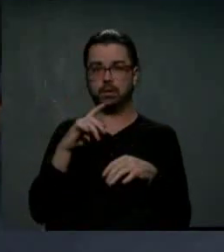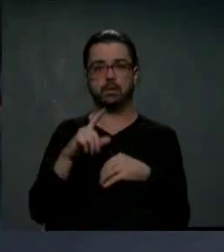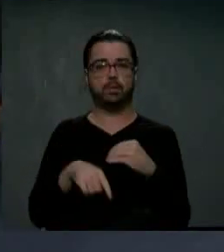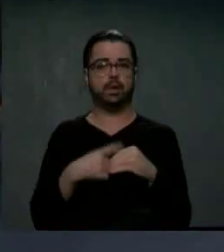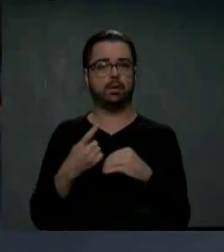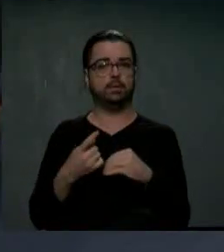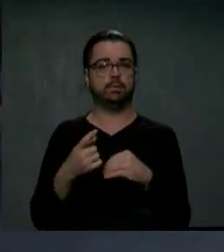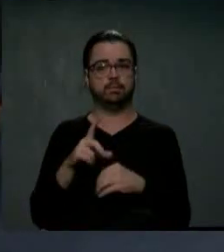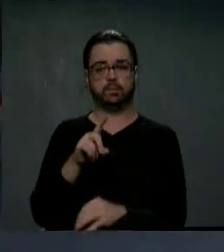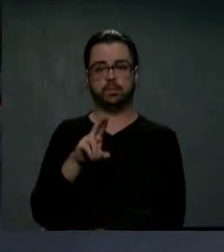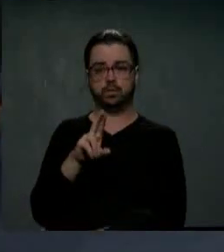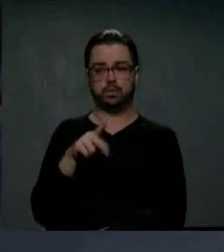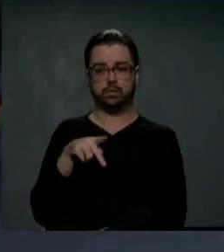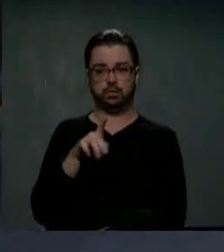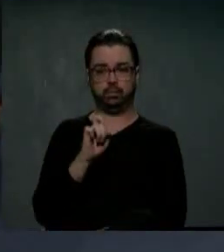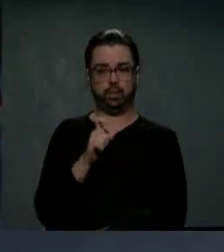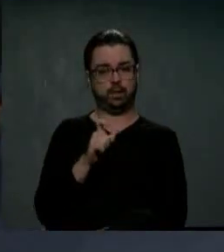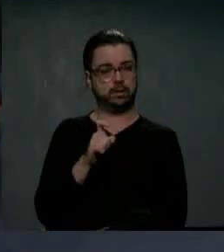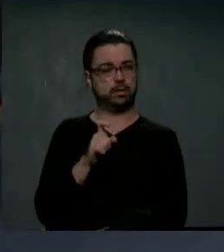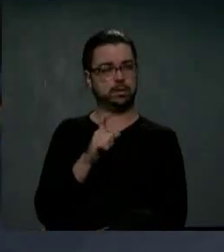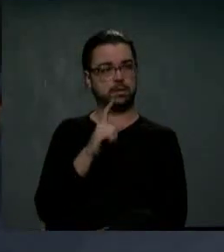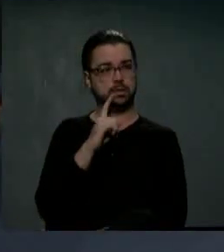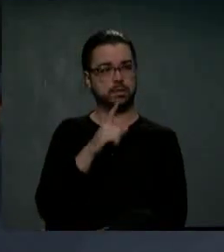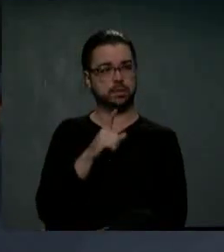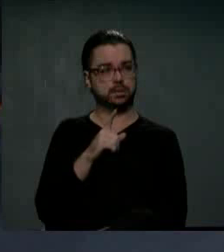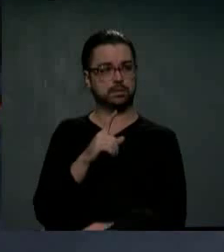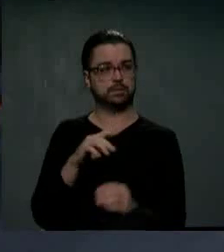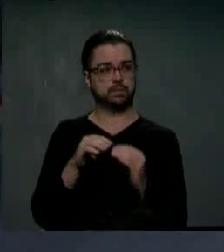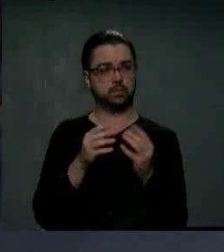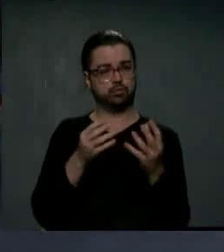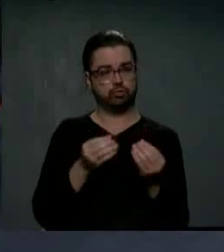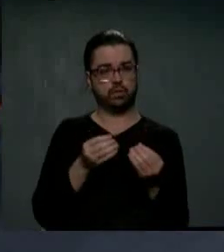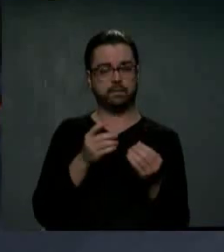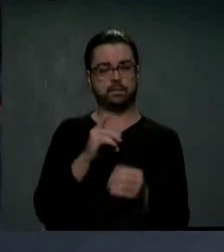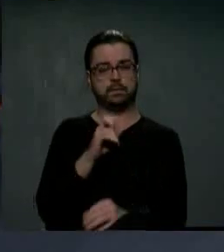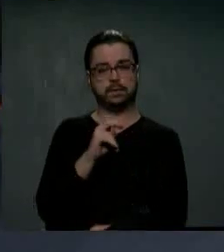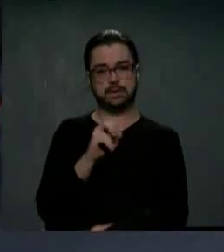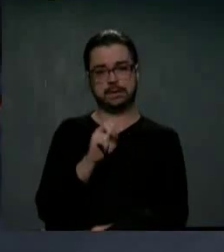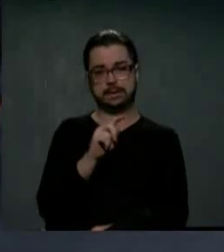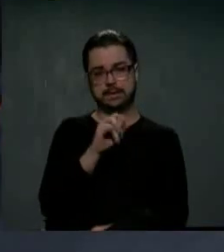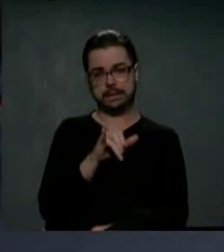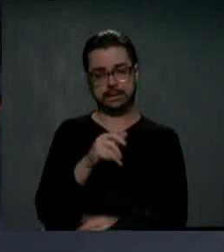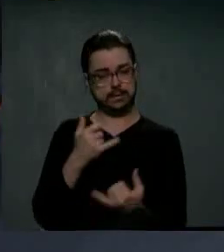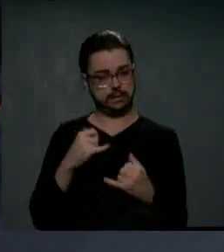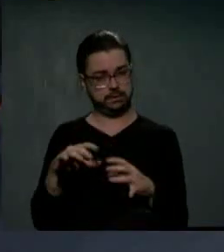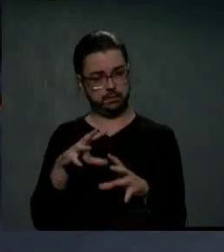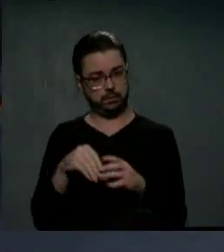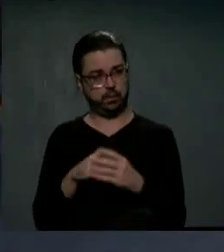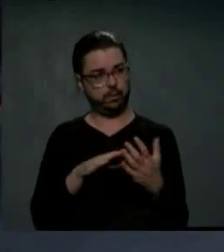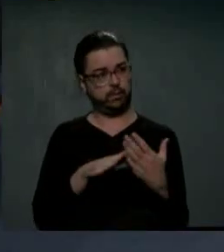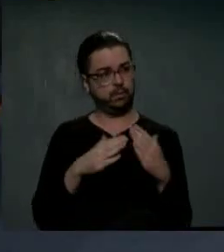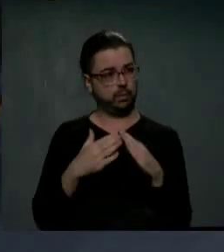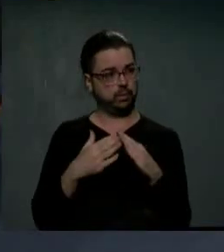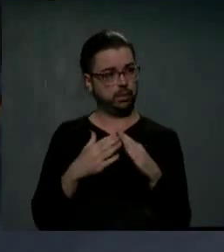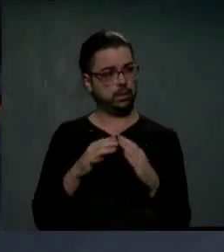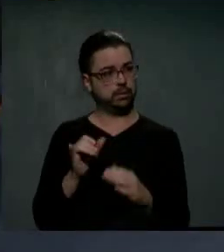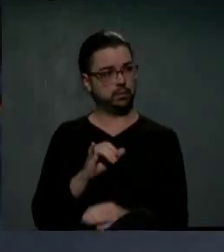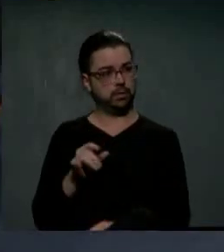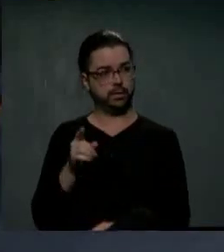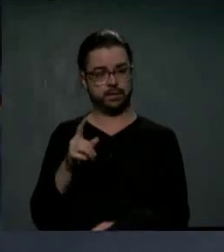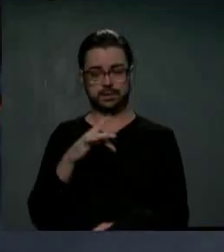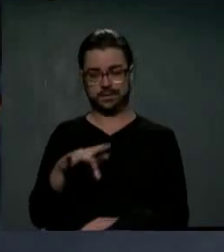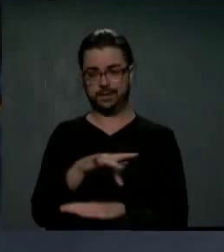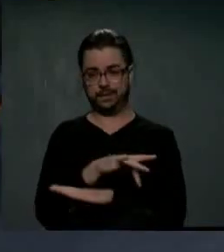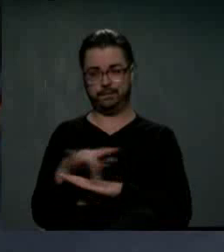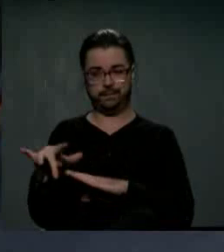if duplex is a softer density, and that's still part of community as well. This is vacant